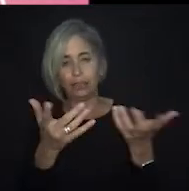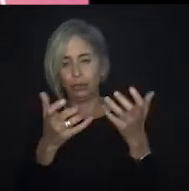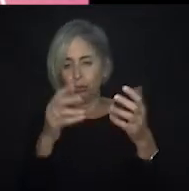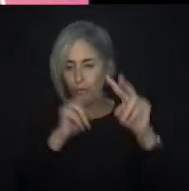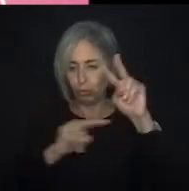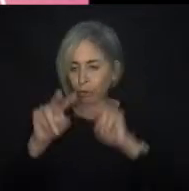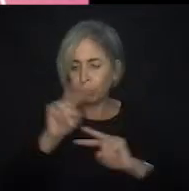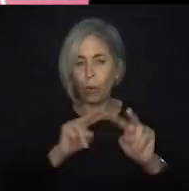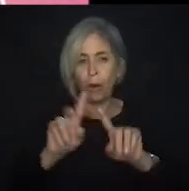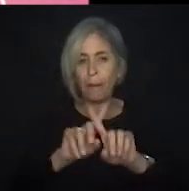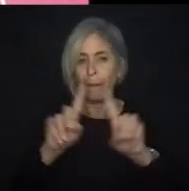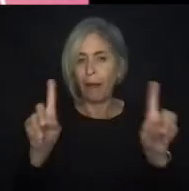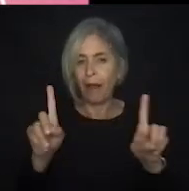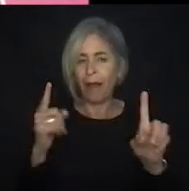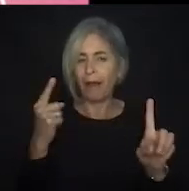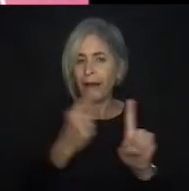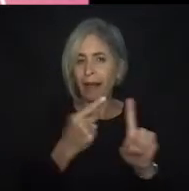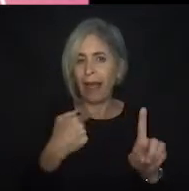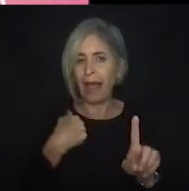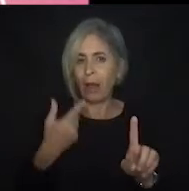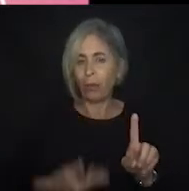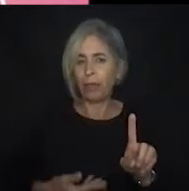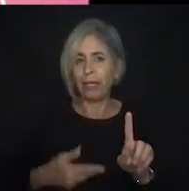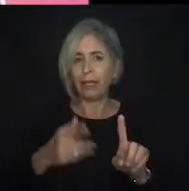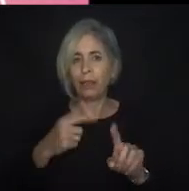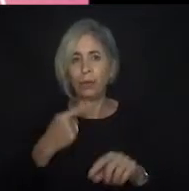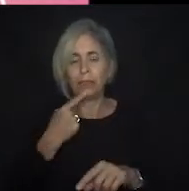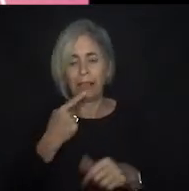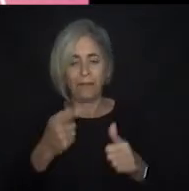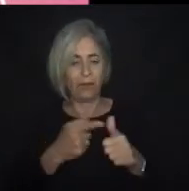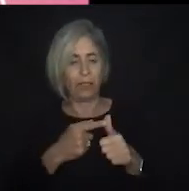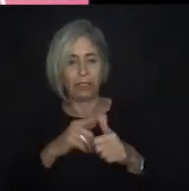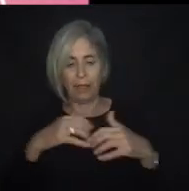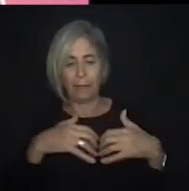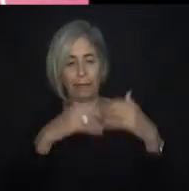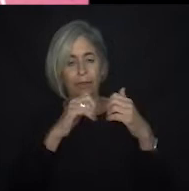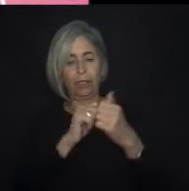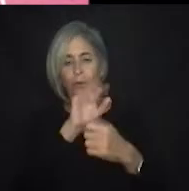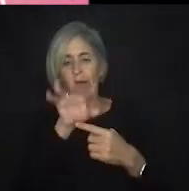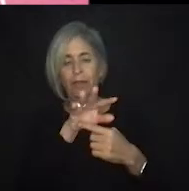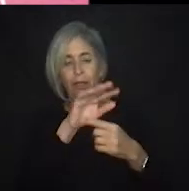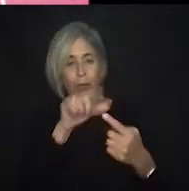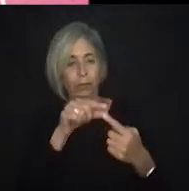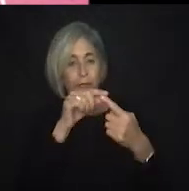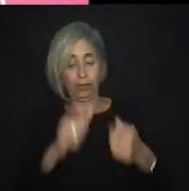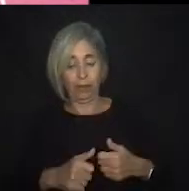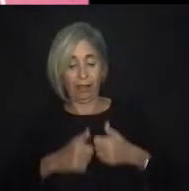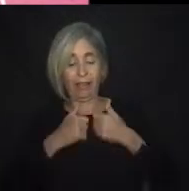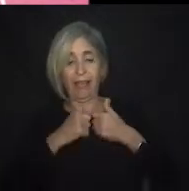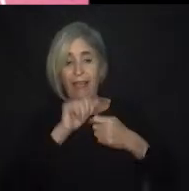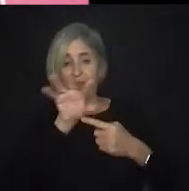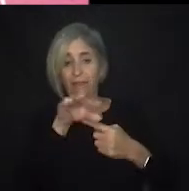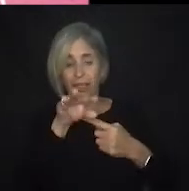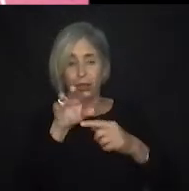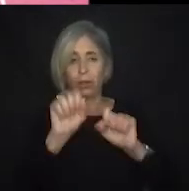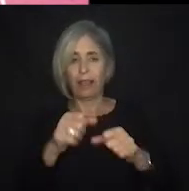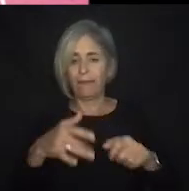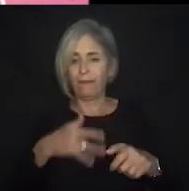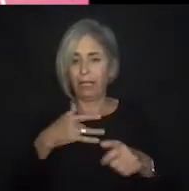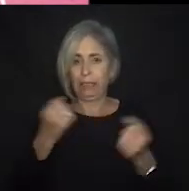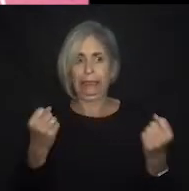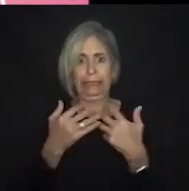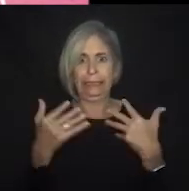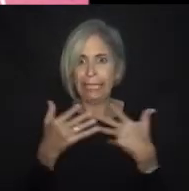explore. But, and I will be the one to say it first, building with video, especially live video, can feel